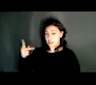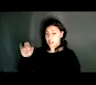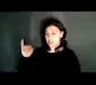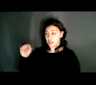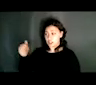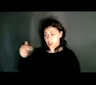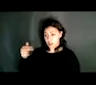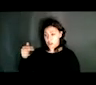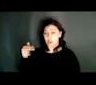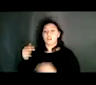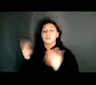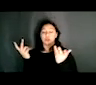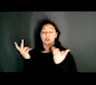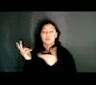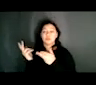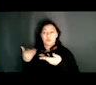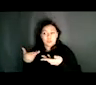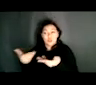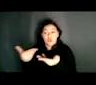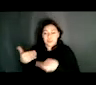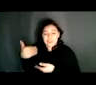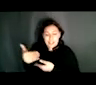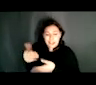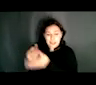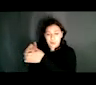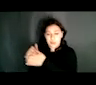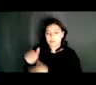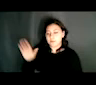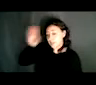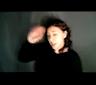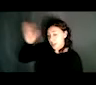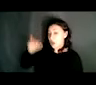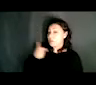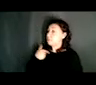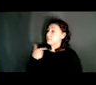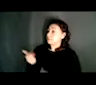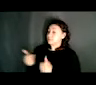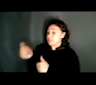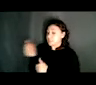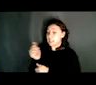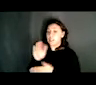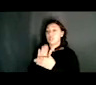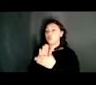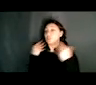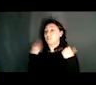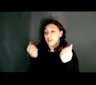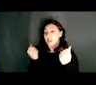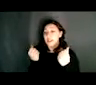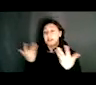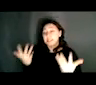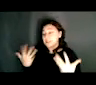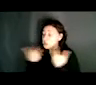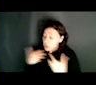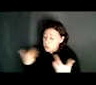Hi, everyone. I'm Ashish Shah. I'm the Dean of the School of Public Health. I would like to offer my biggest, most sincere congratulations to all of